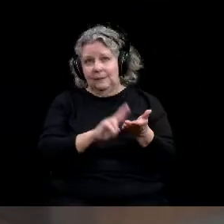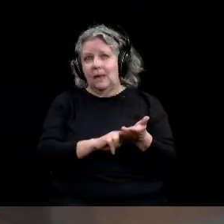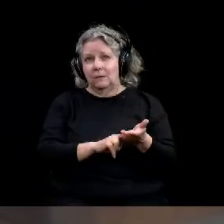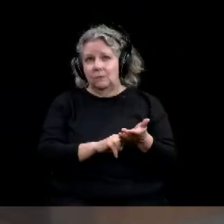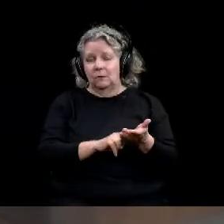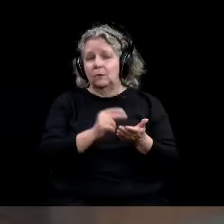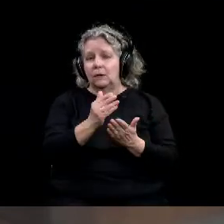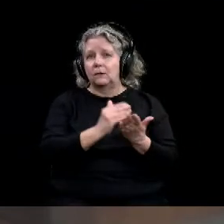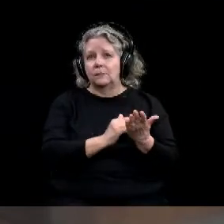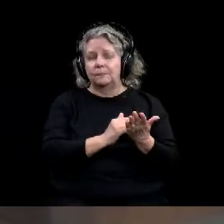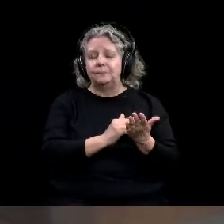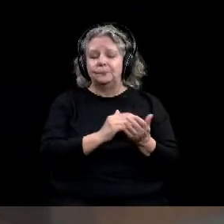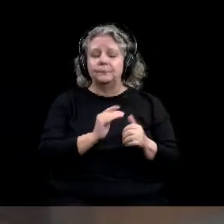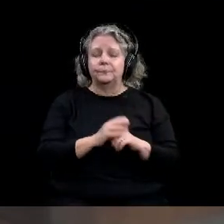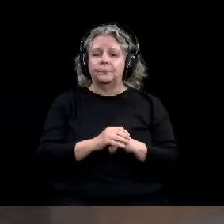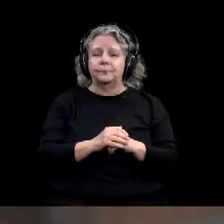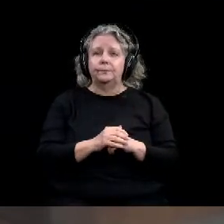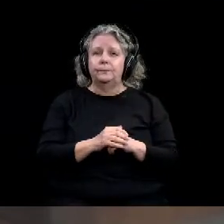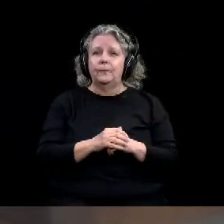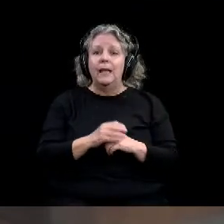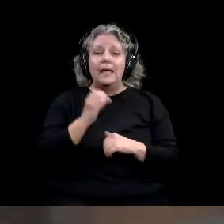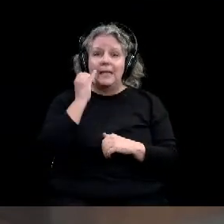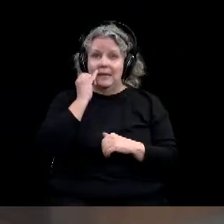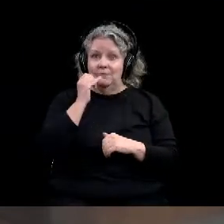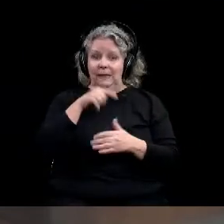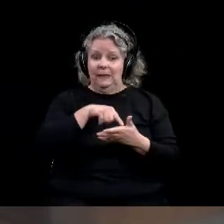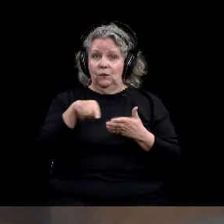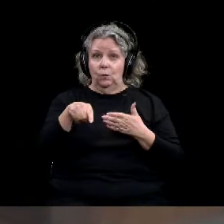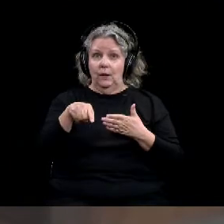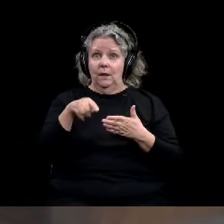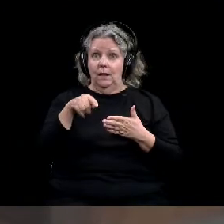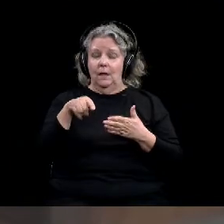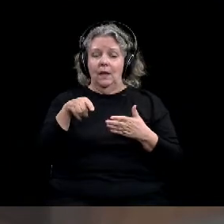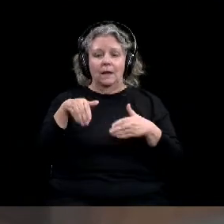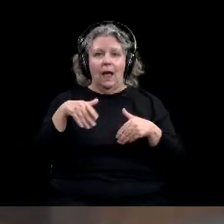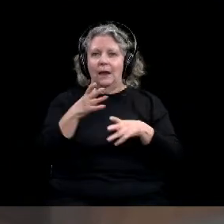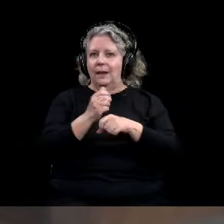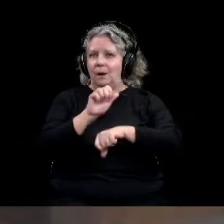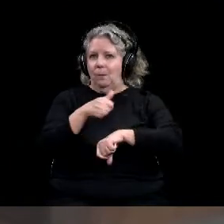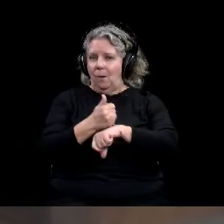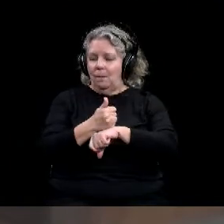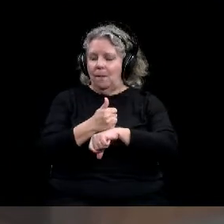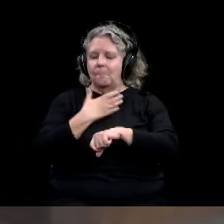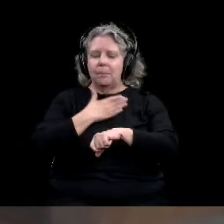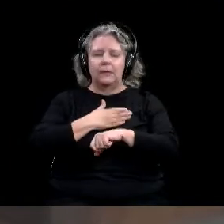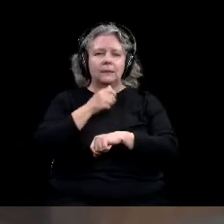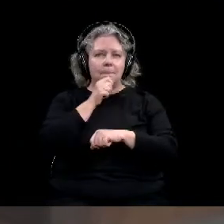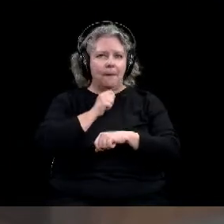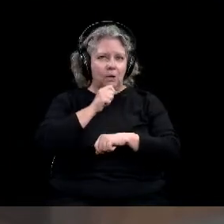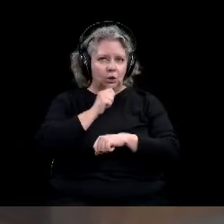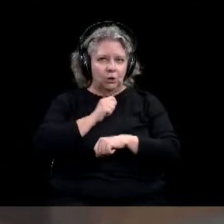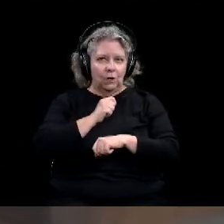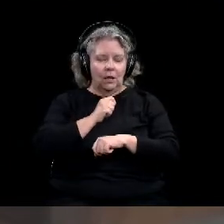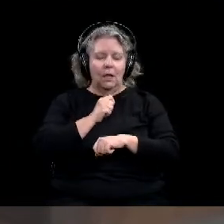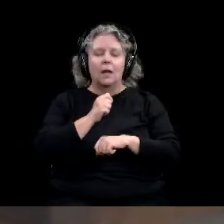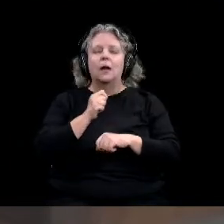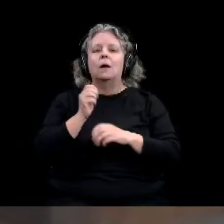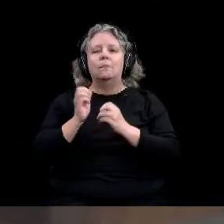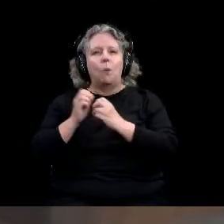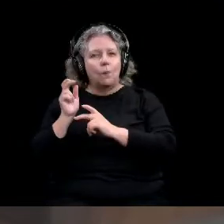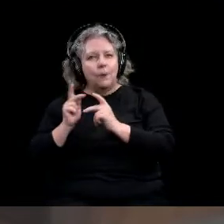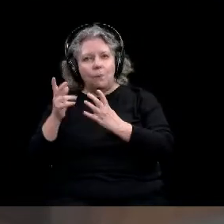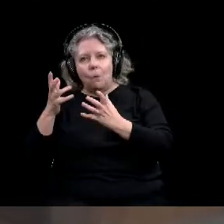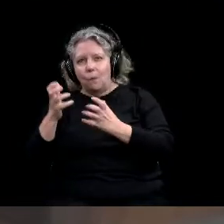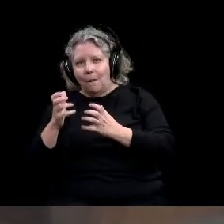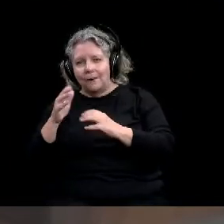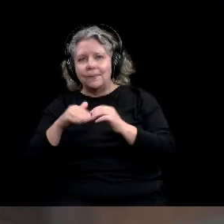week's clinic, please be patient. Demand continues to outweigh supply, and the health district is still only receiving the 1,500 doses per